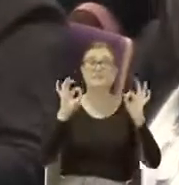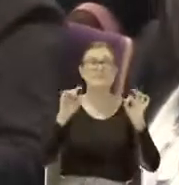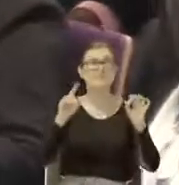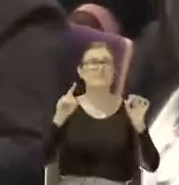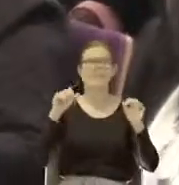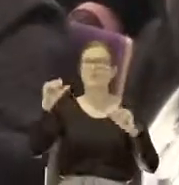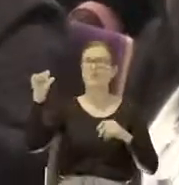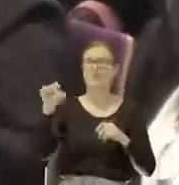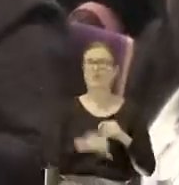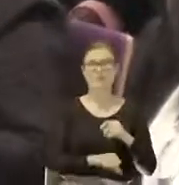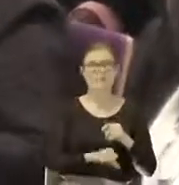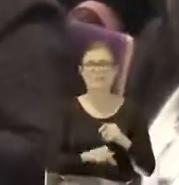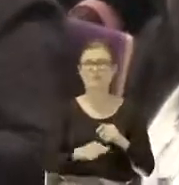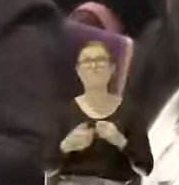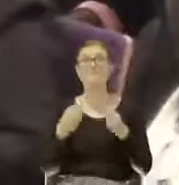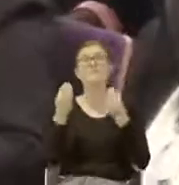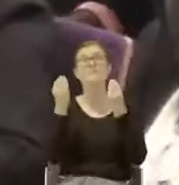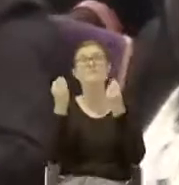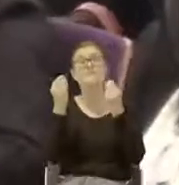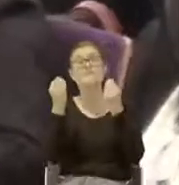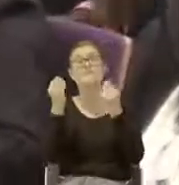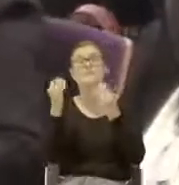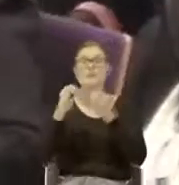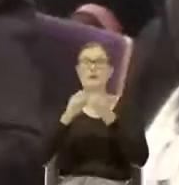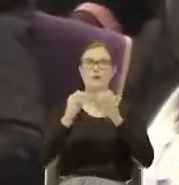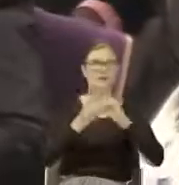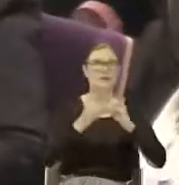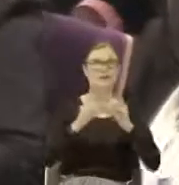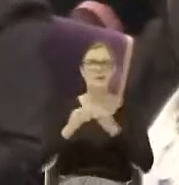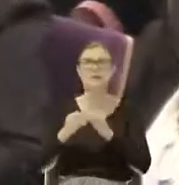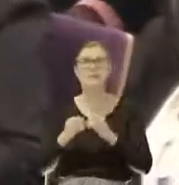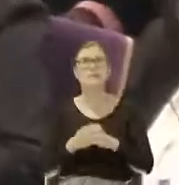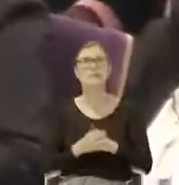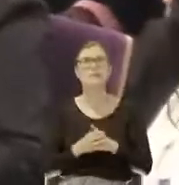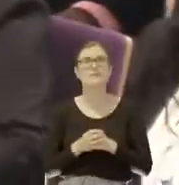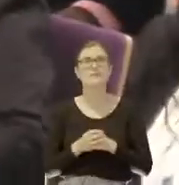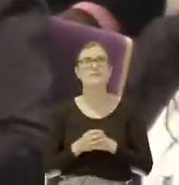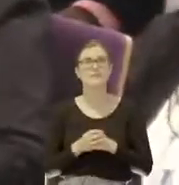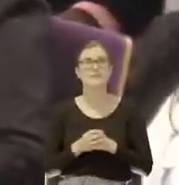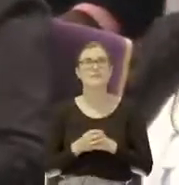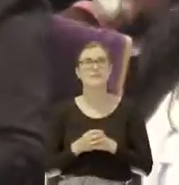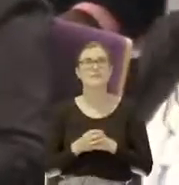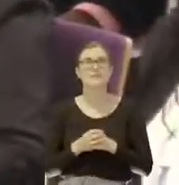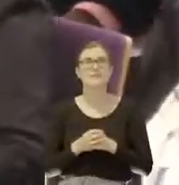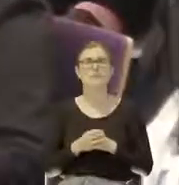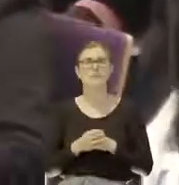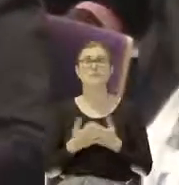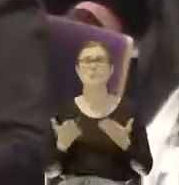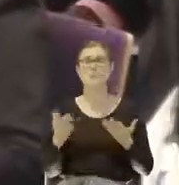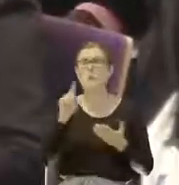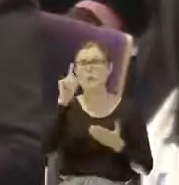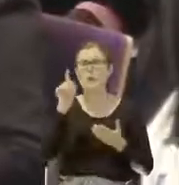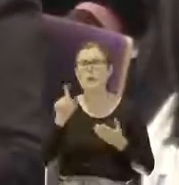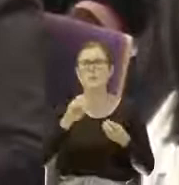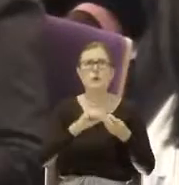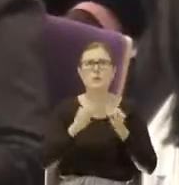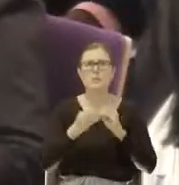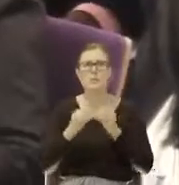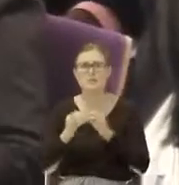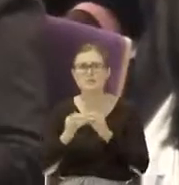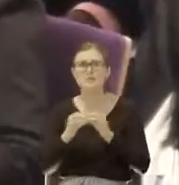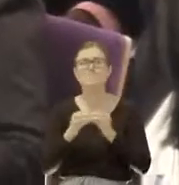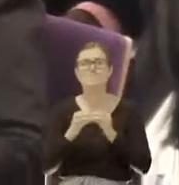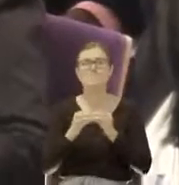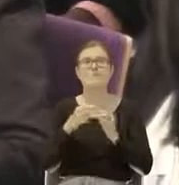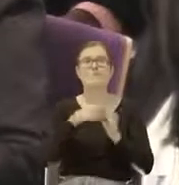they are looking, they are feeling the brunt at a local level. In South Africa,